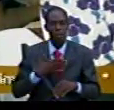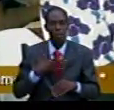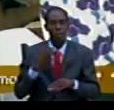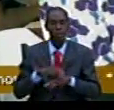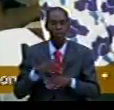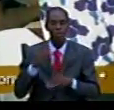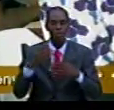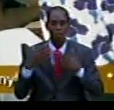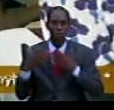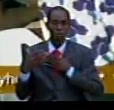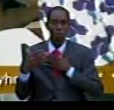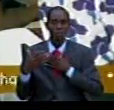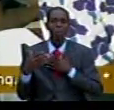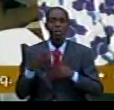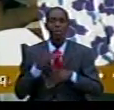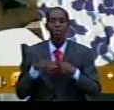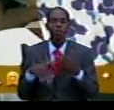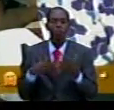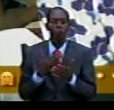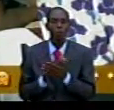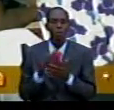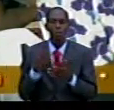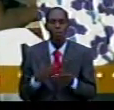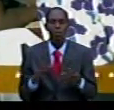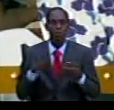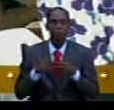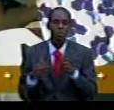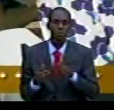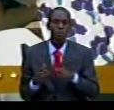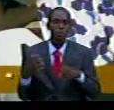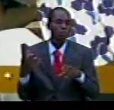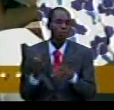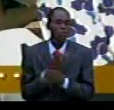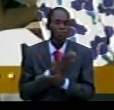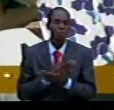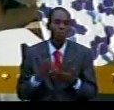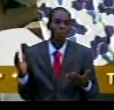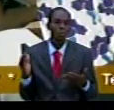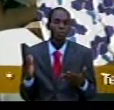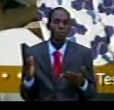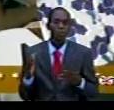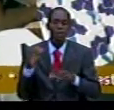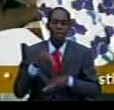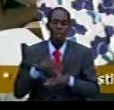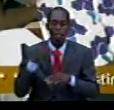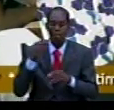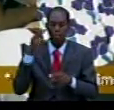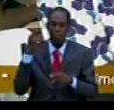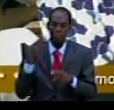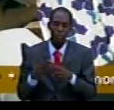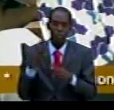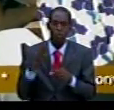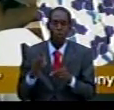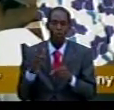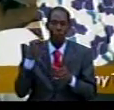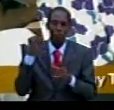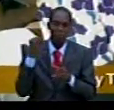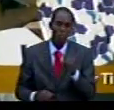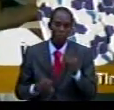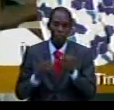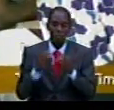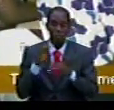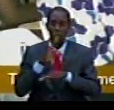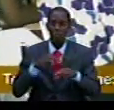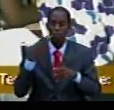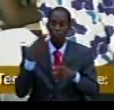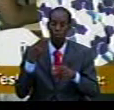the places he was feeling pain. And something about the final amen. At the mention of the final amen, he got healing from all